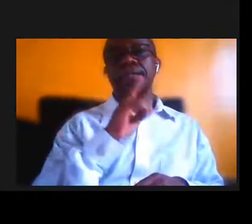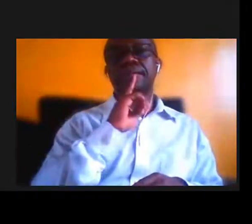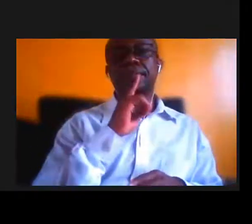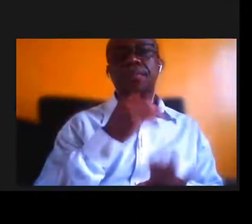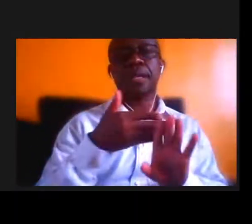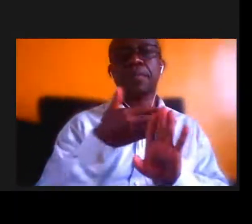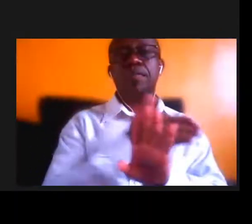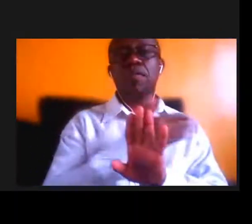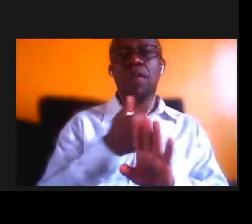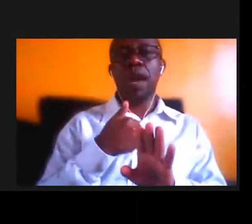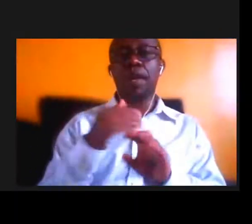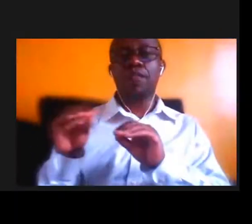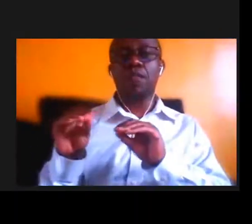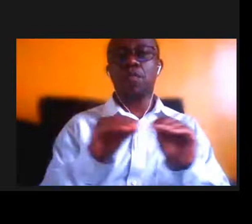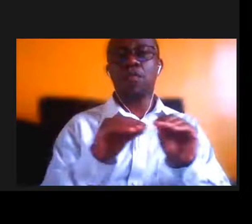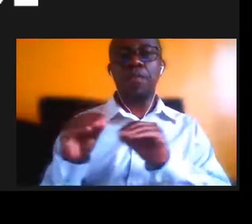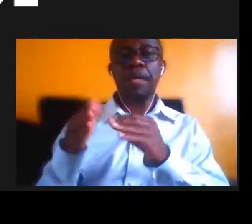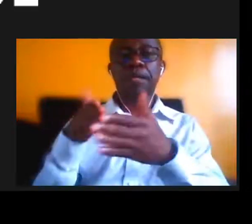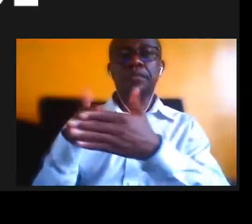lockdown.